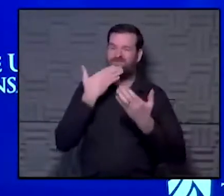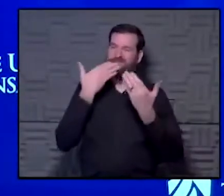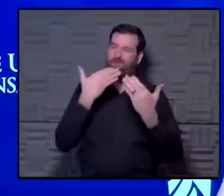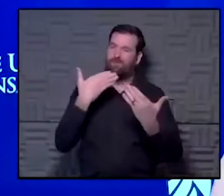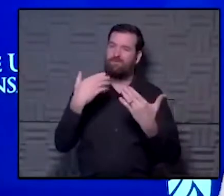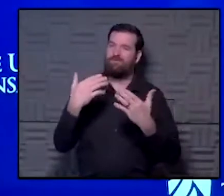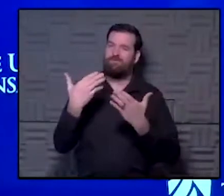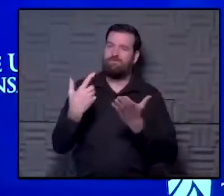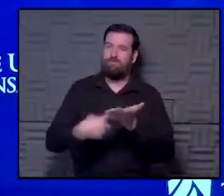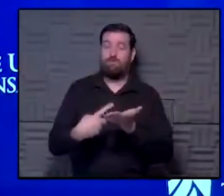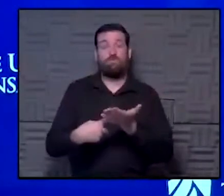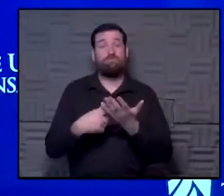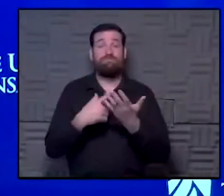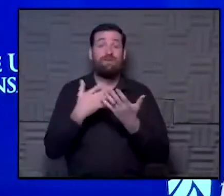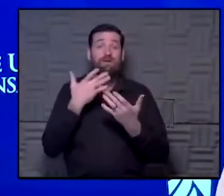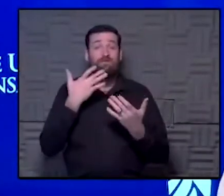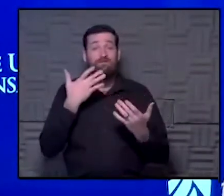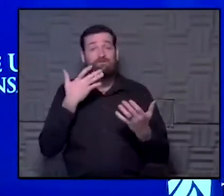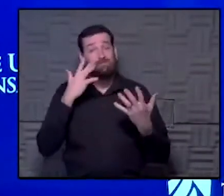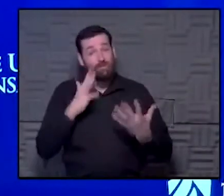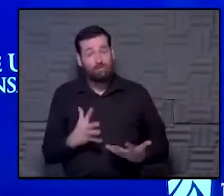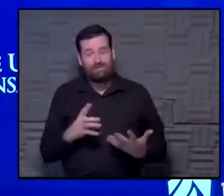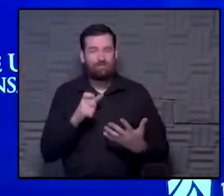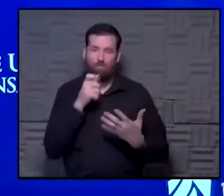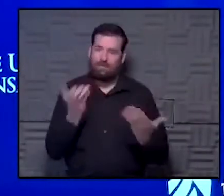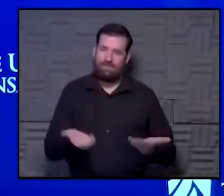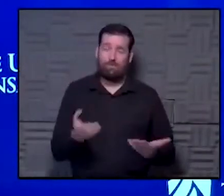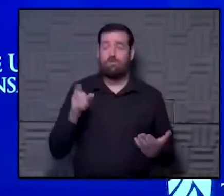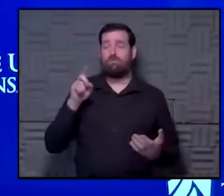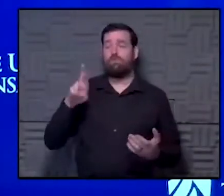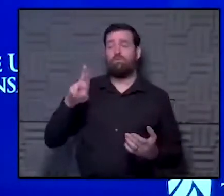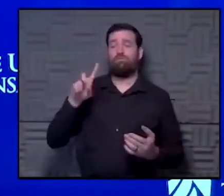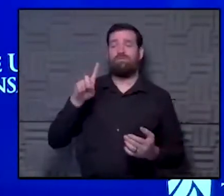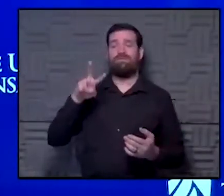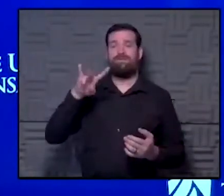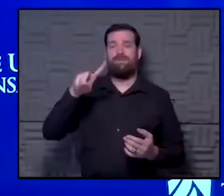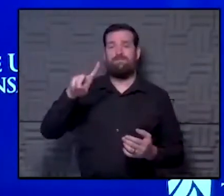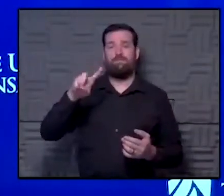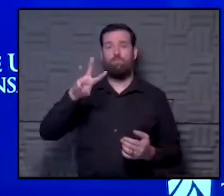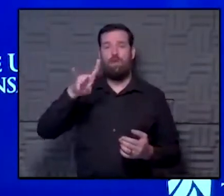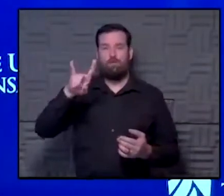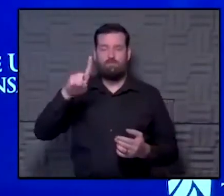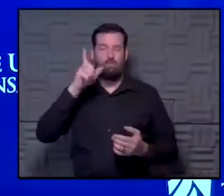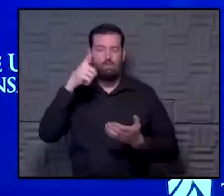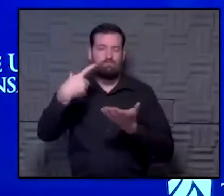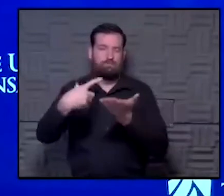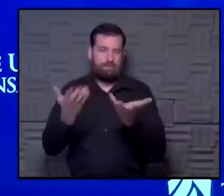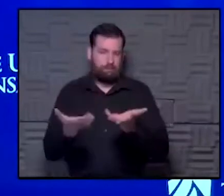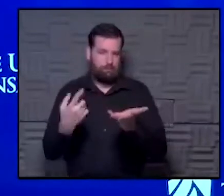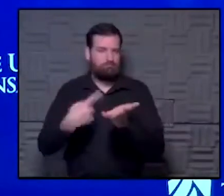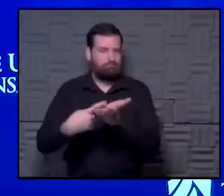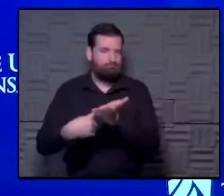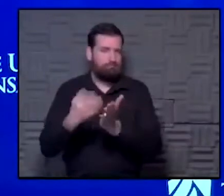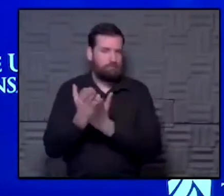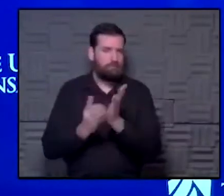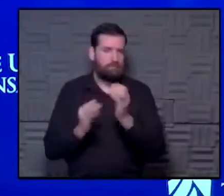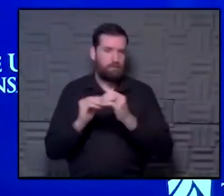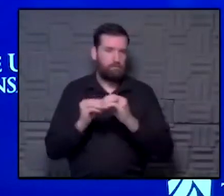conversation. Unfortunately, I won't be here to mess with him, though. Dr. David Wild will be here tomorrow. He's also going to run some numbers with you. So that'll be a good